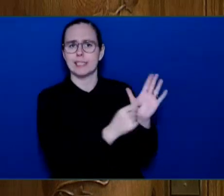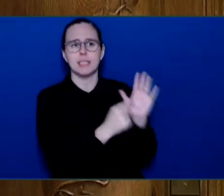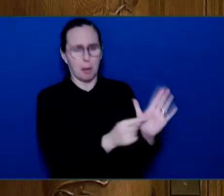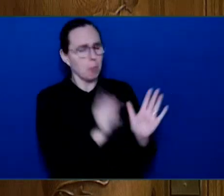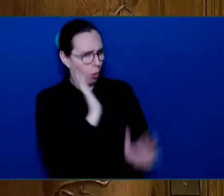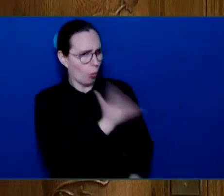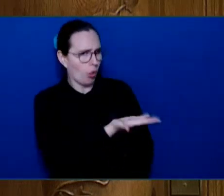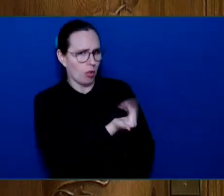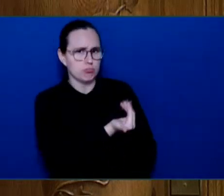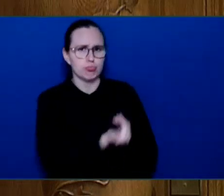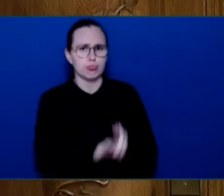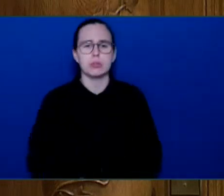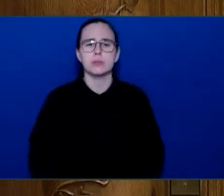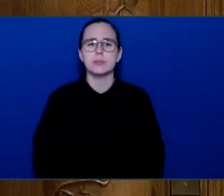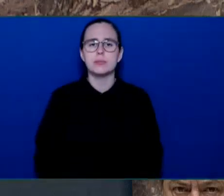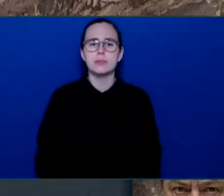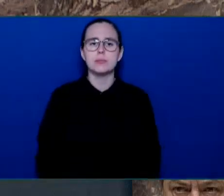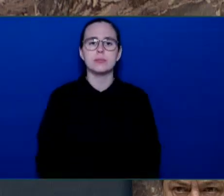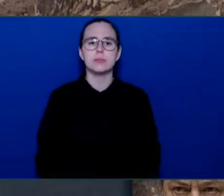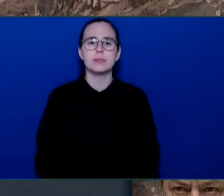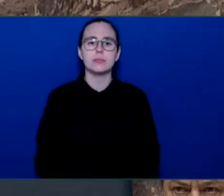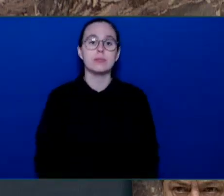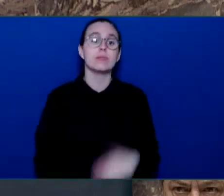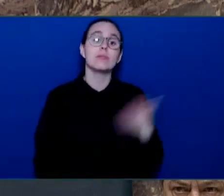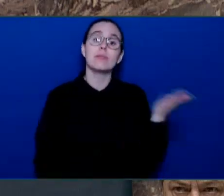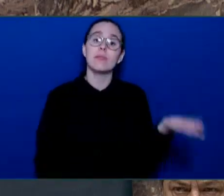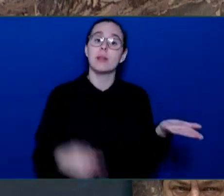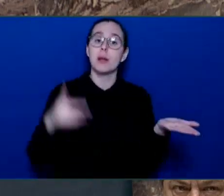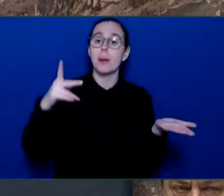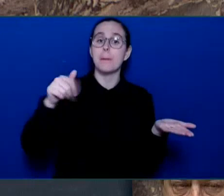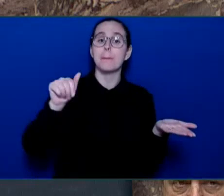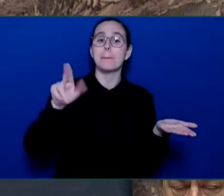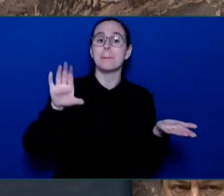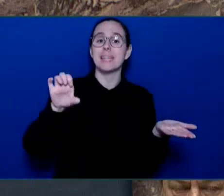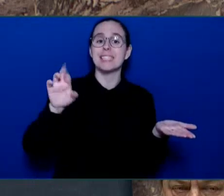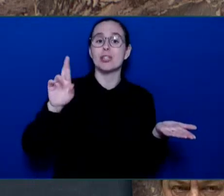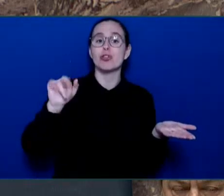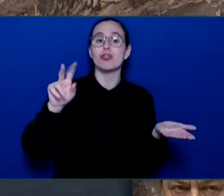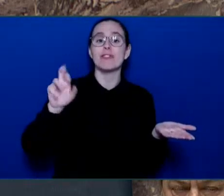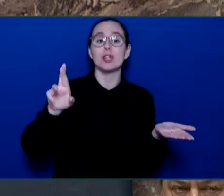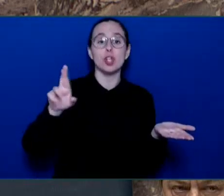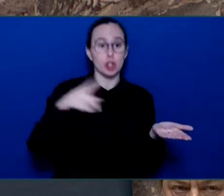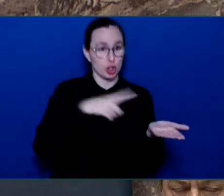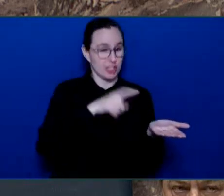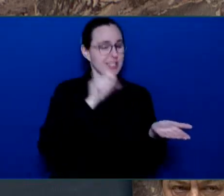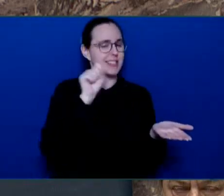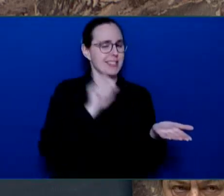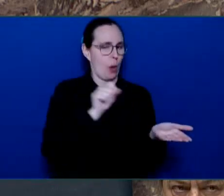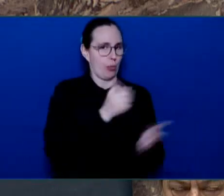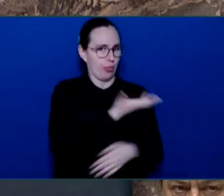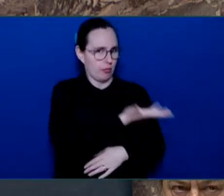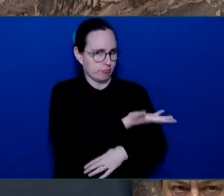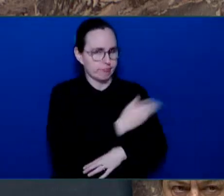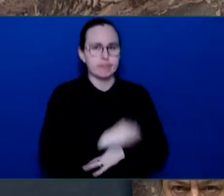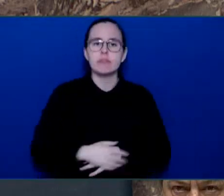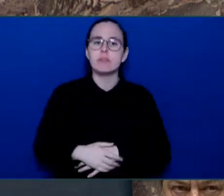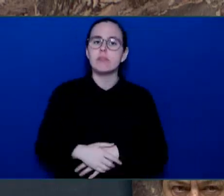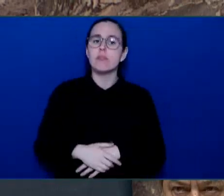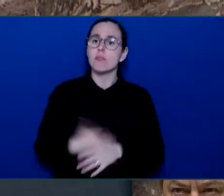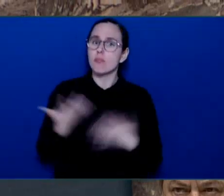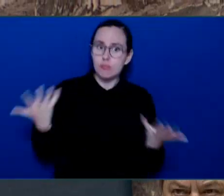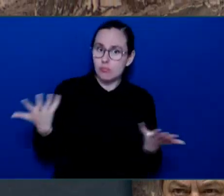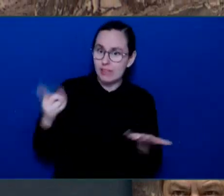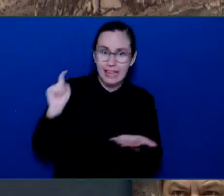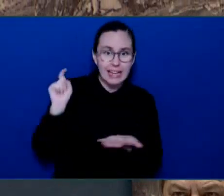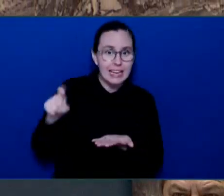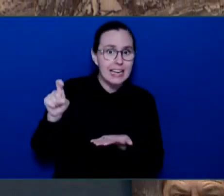under the NDP's new normal, you must be on the brink of death, it appears, to get help. And even in hospitals, nurses are being told to call